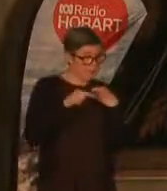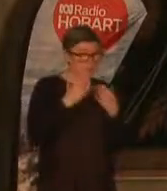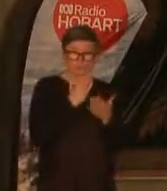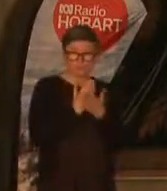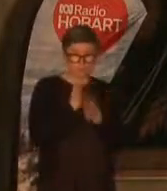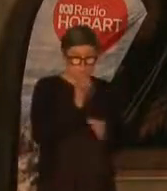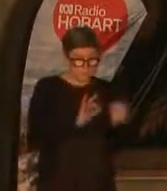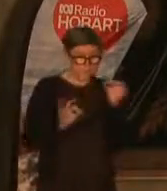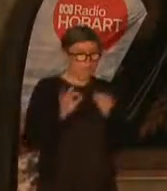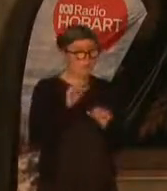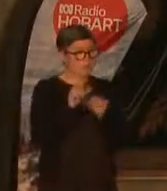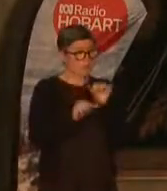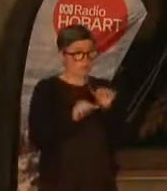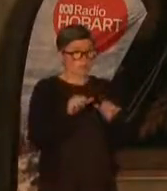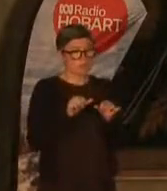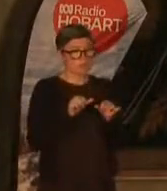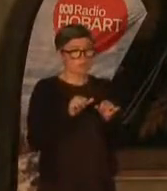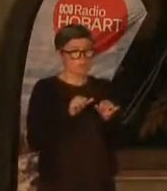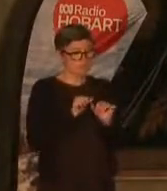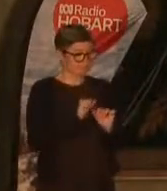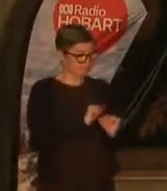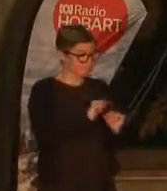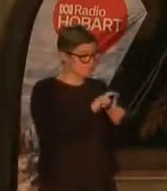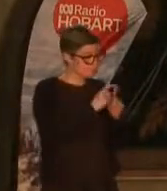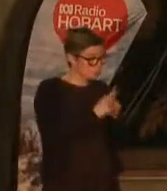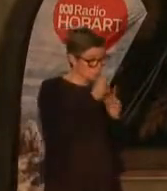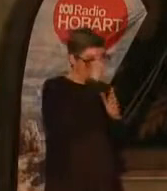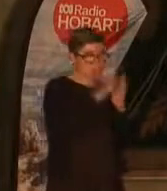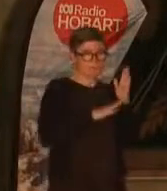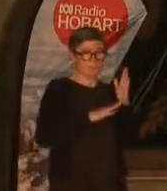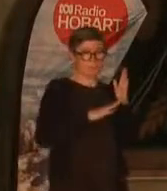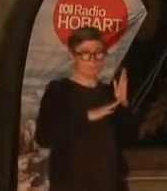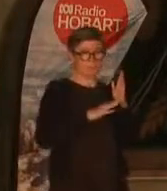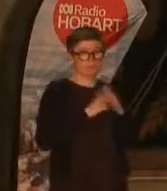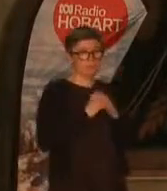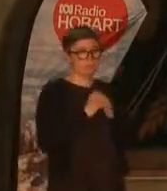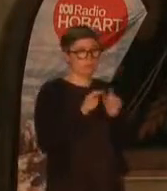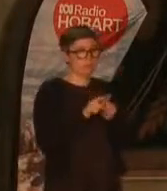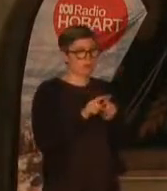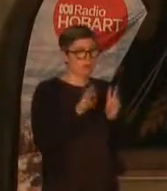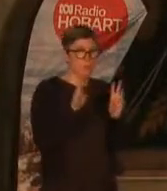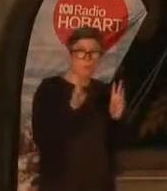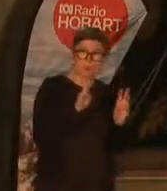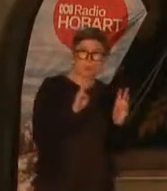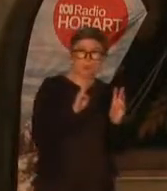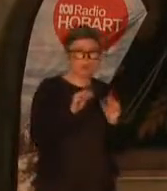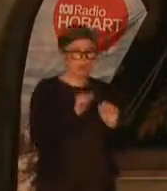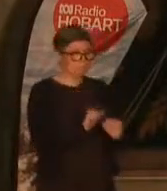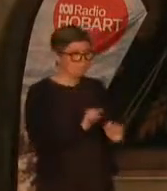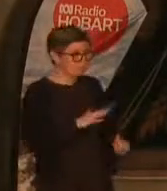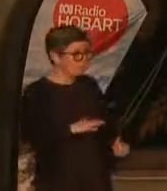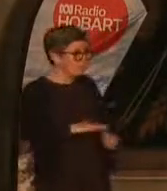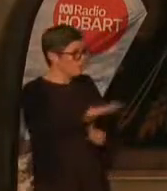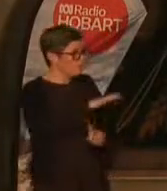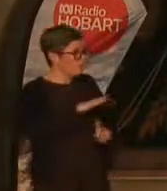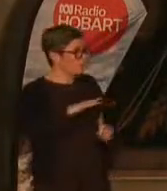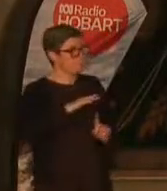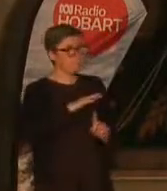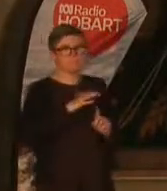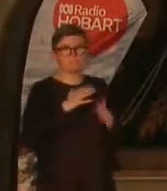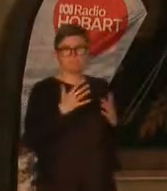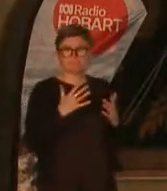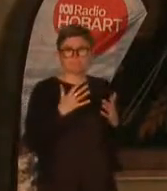one, in terms of knowledge of weather, of ecosystems, of